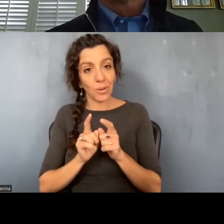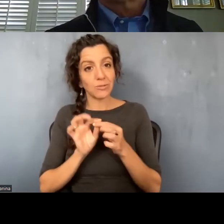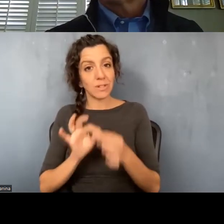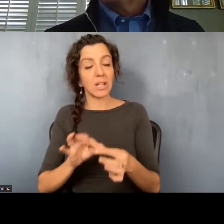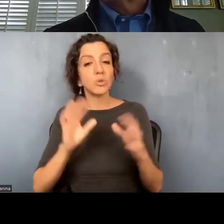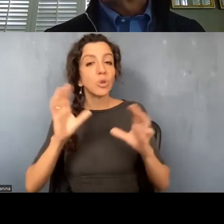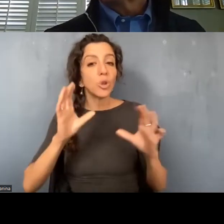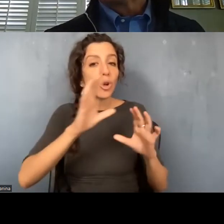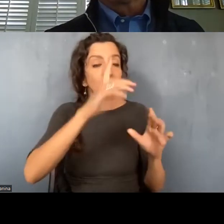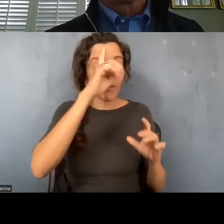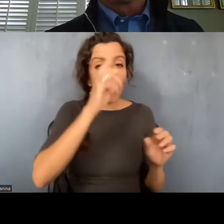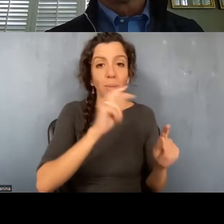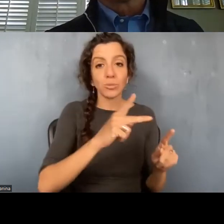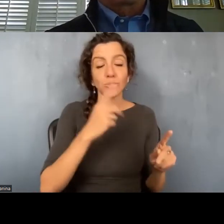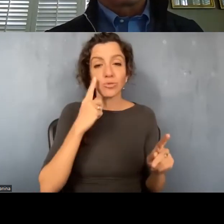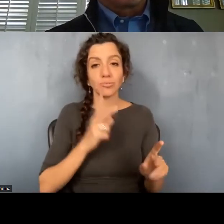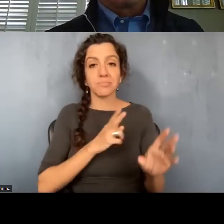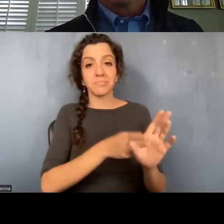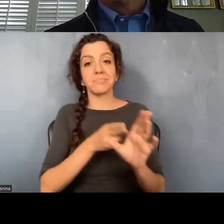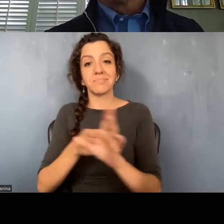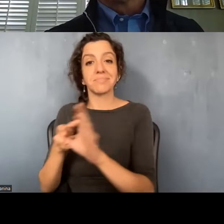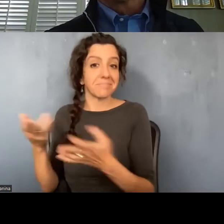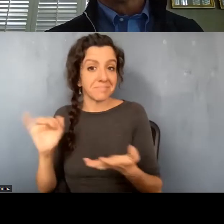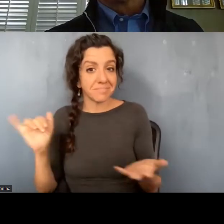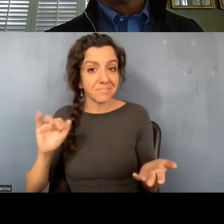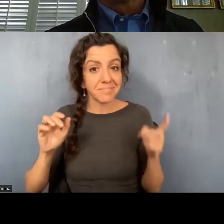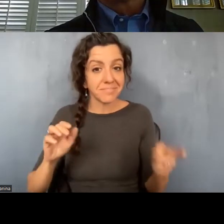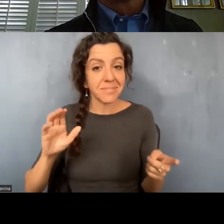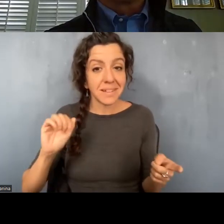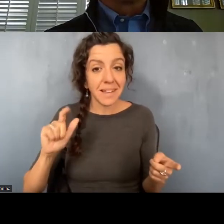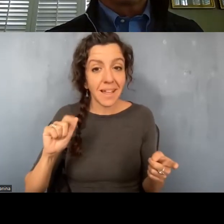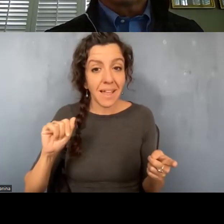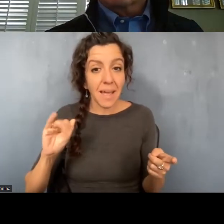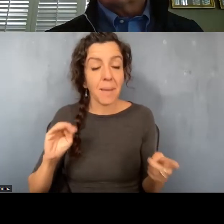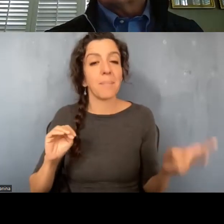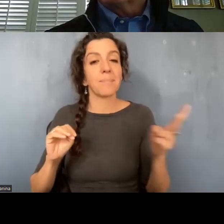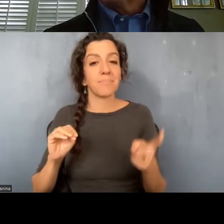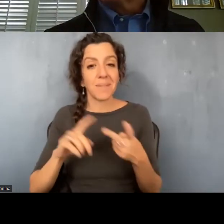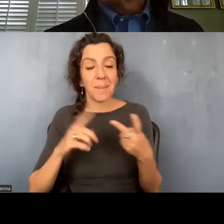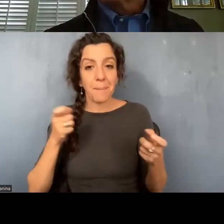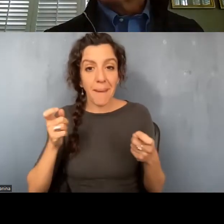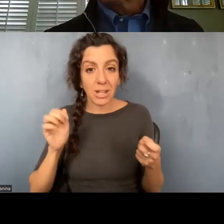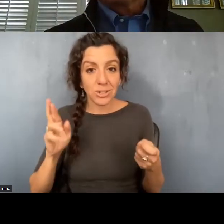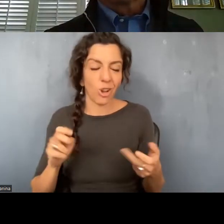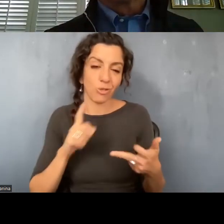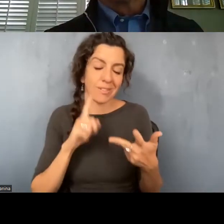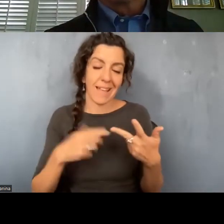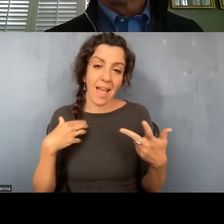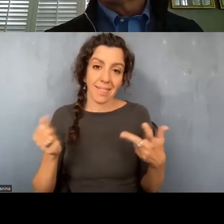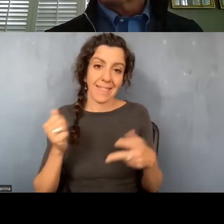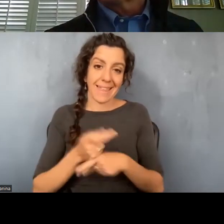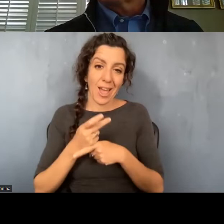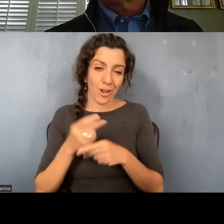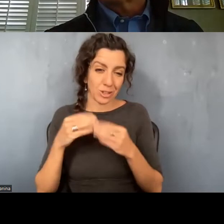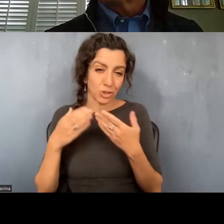opportunities for us to participate in CalAIM and managed care and healthcare in general. So we are committed to moving